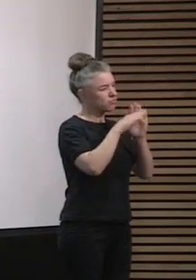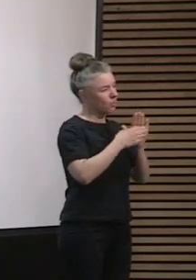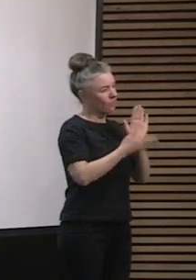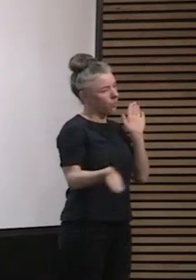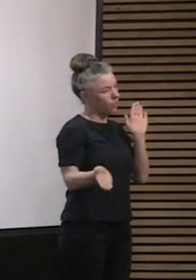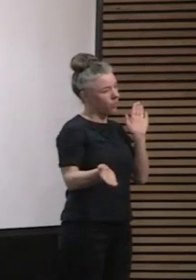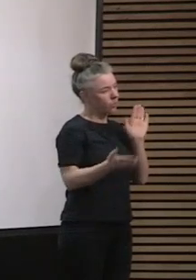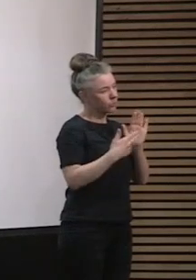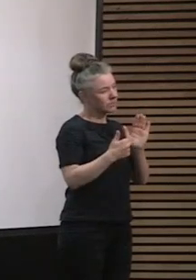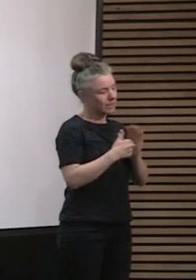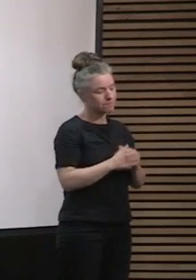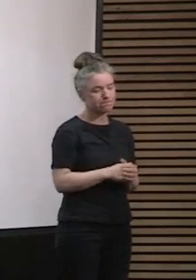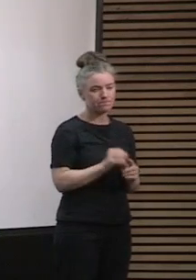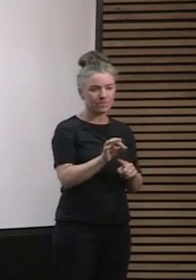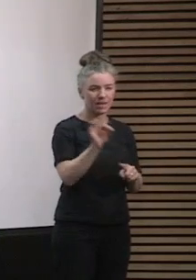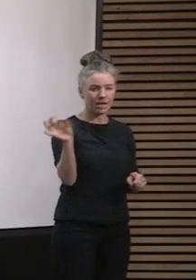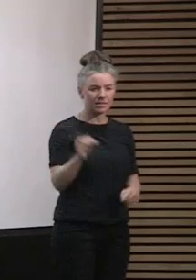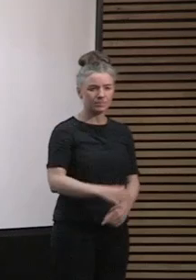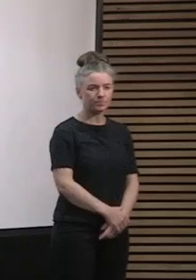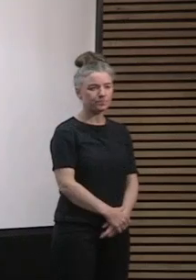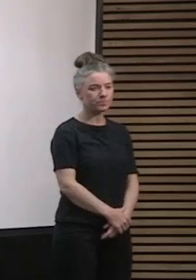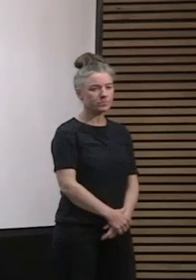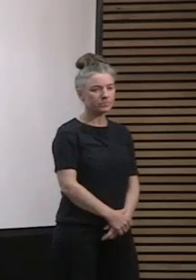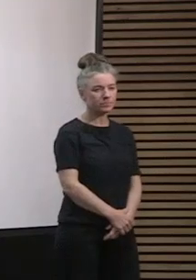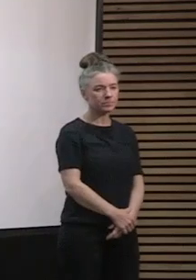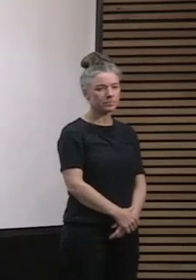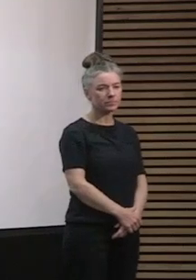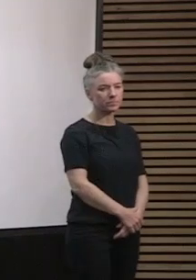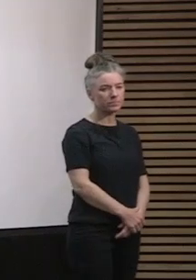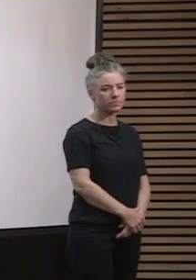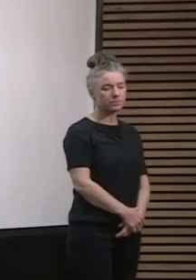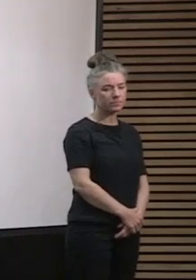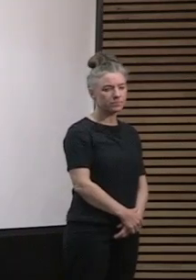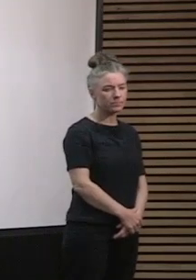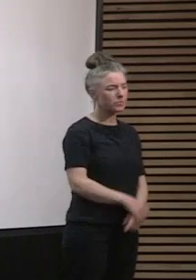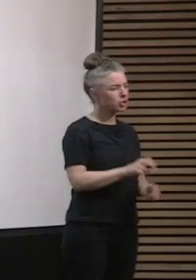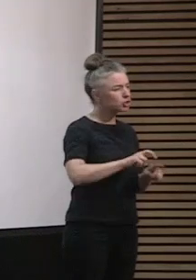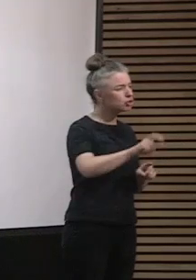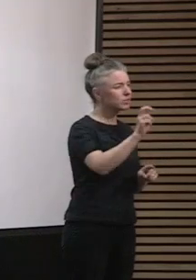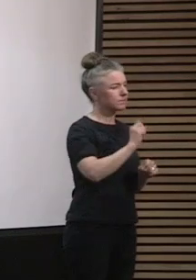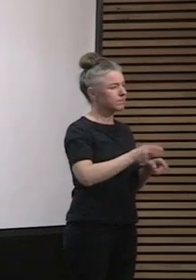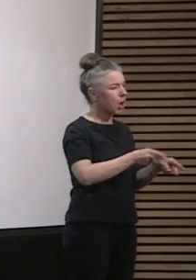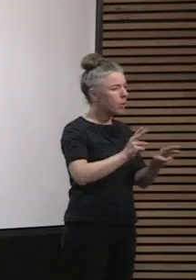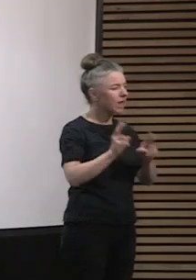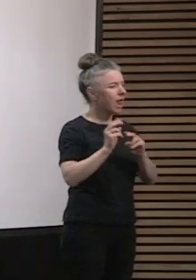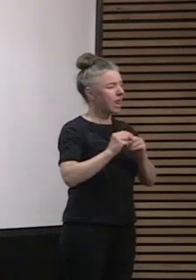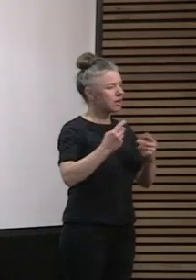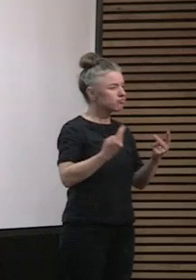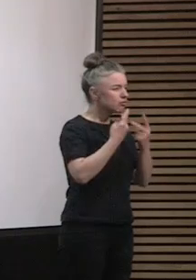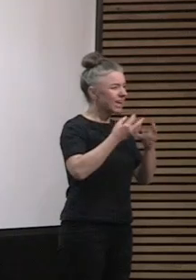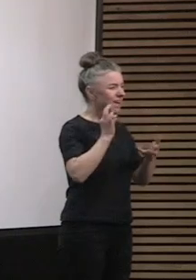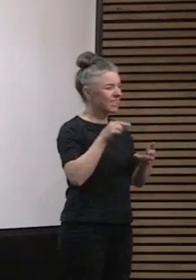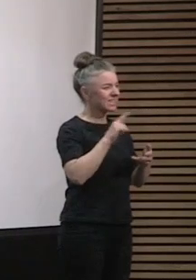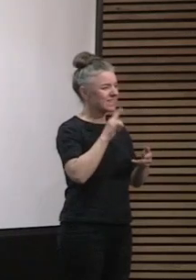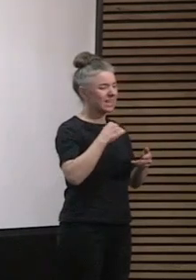Minister, the tourism, hotel, hospitality sectors have said they need something special there at the